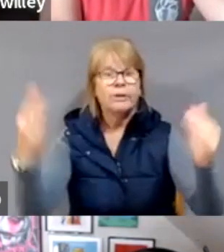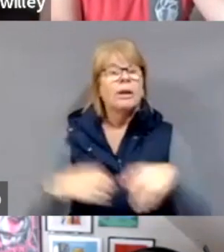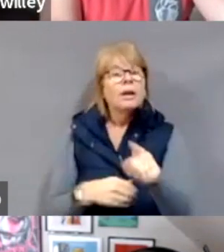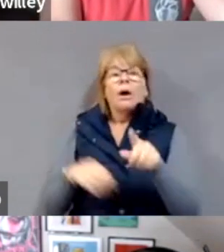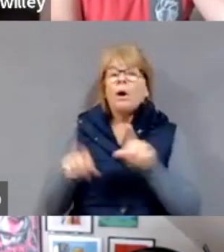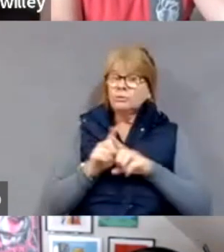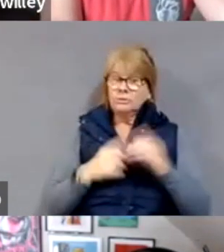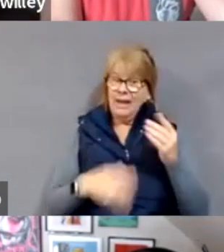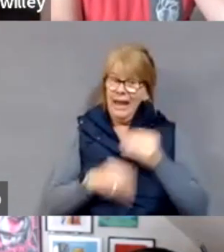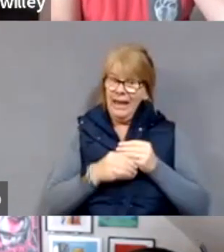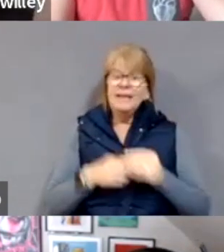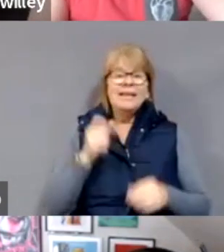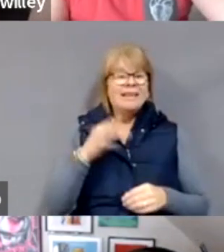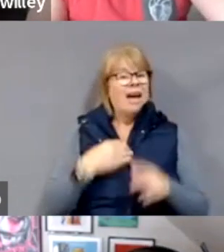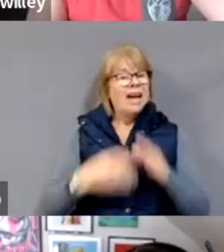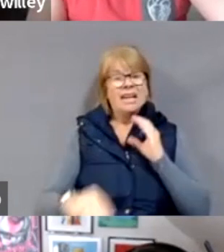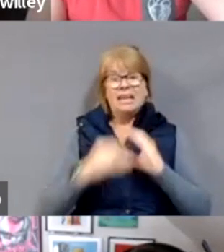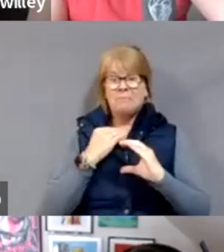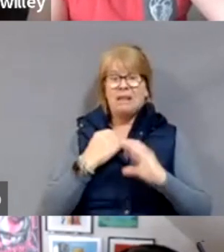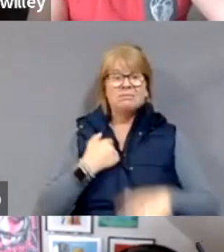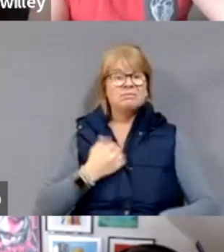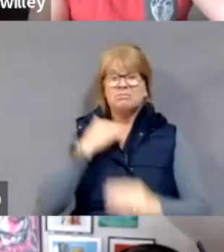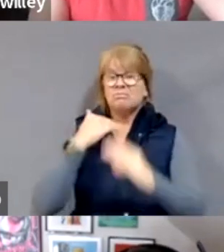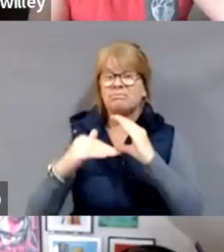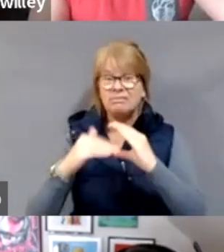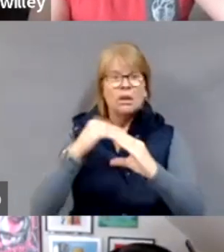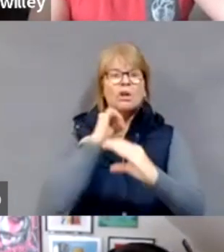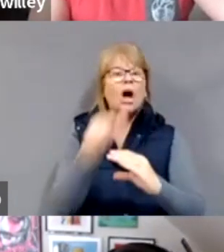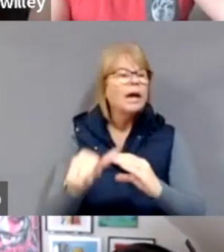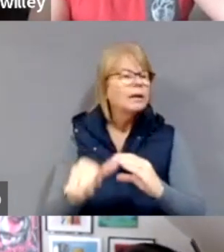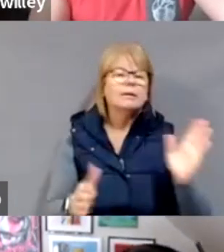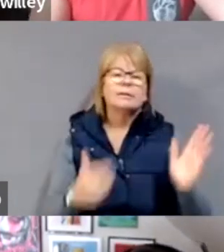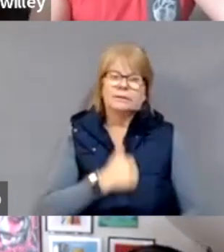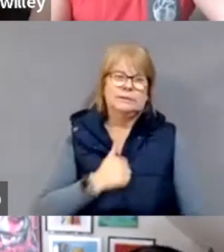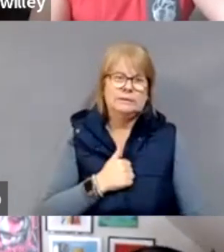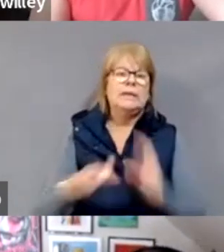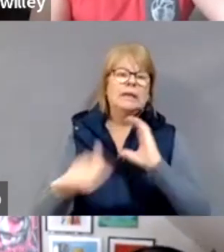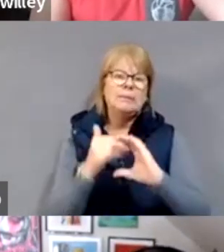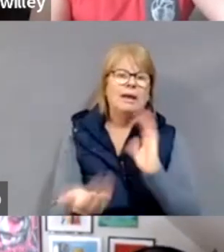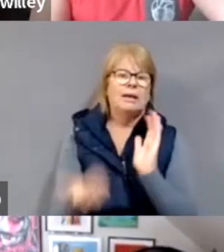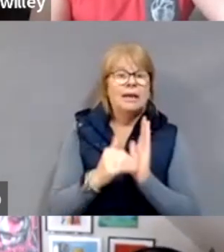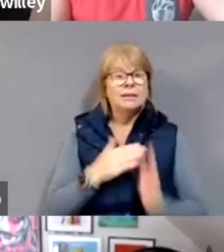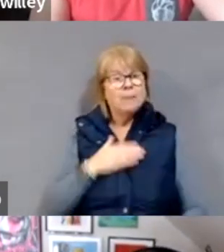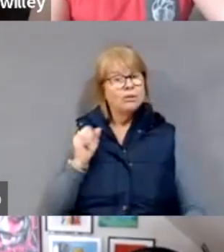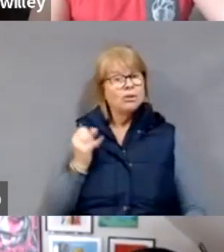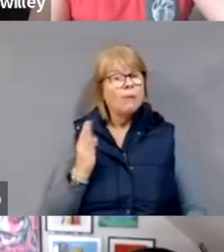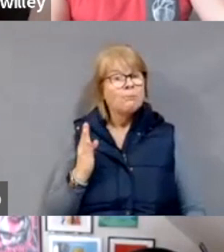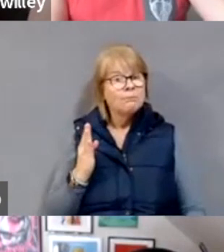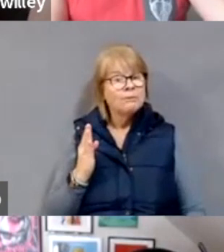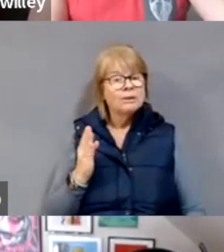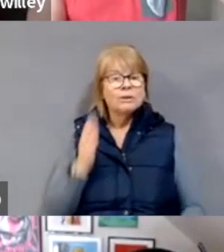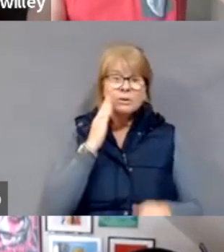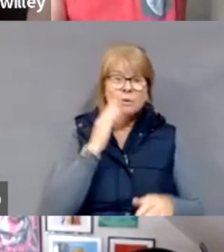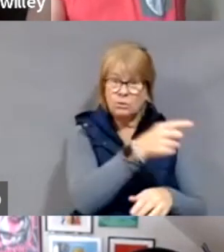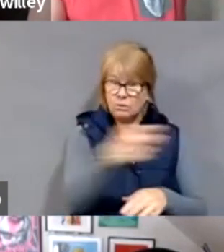them back, just email again. It's the worst. But it's also your job. Like, as a freelance